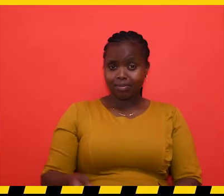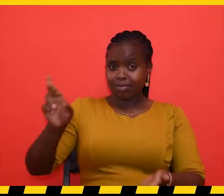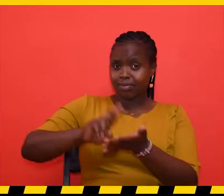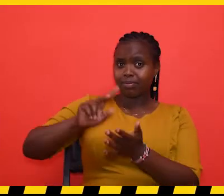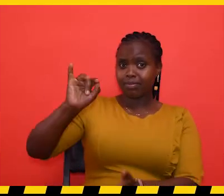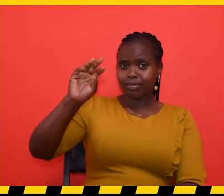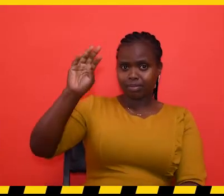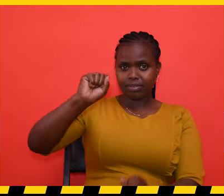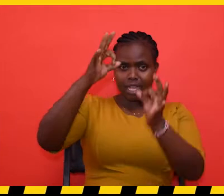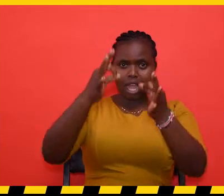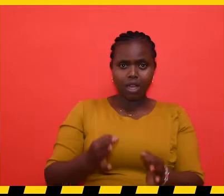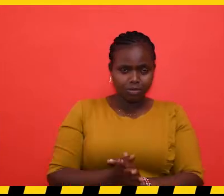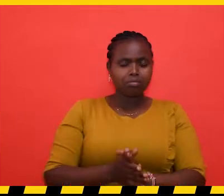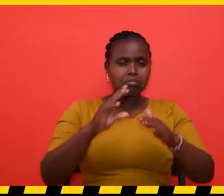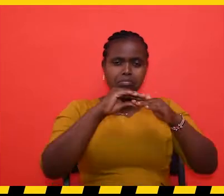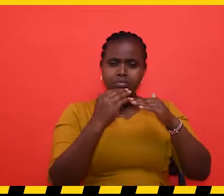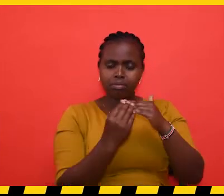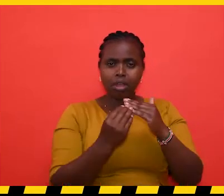create an account, go to